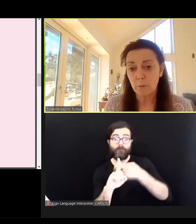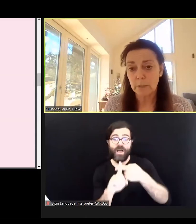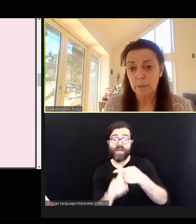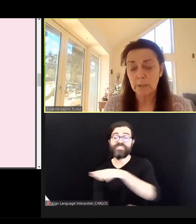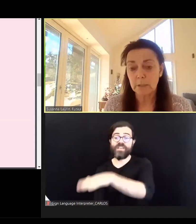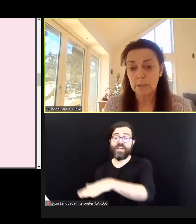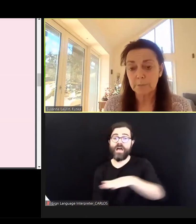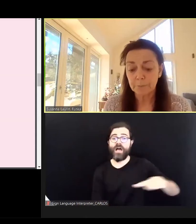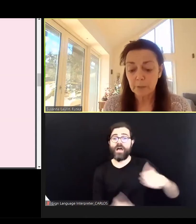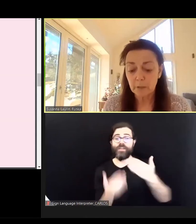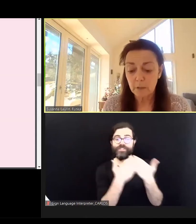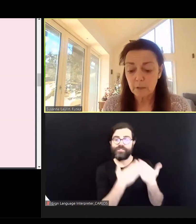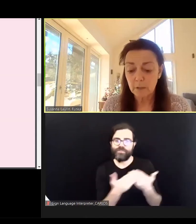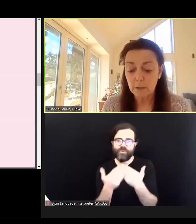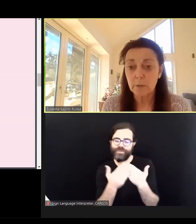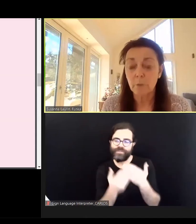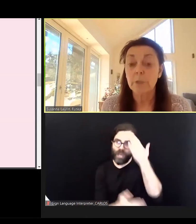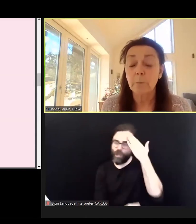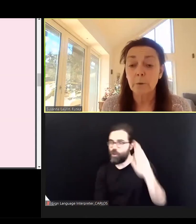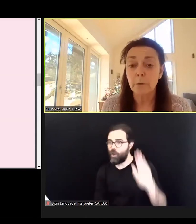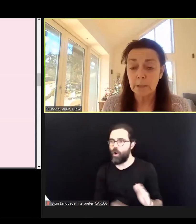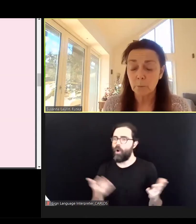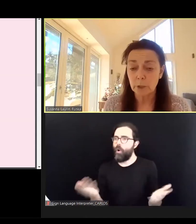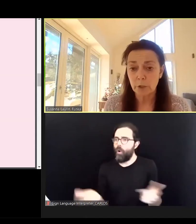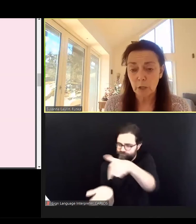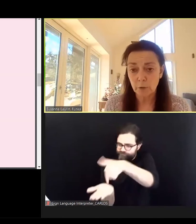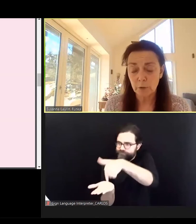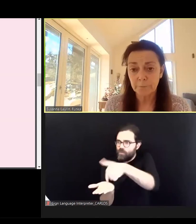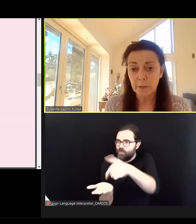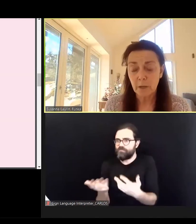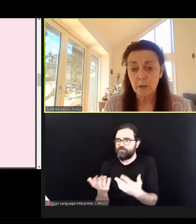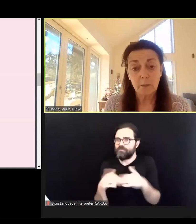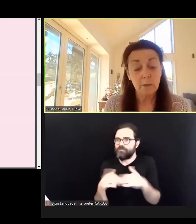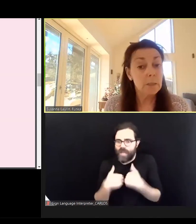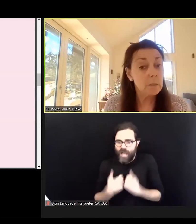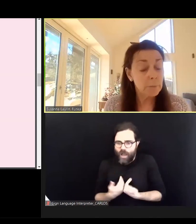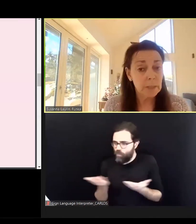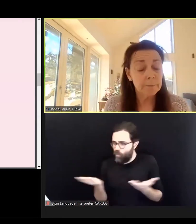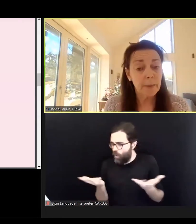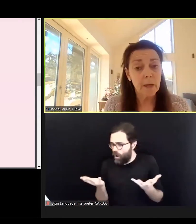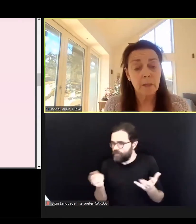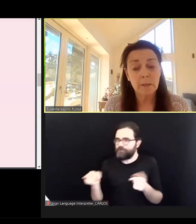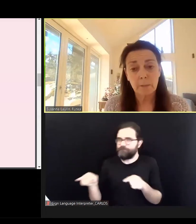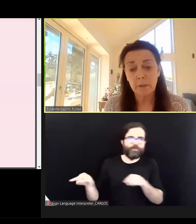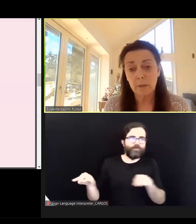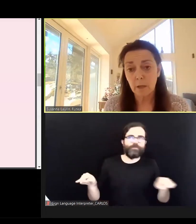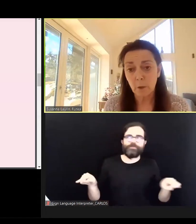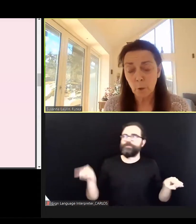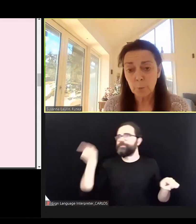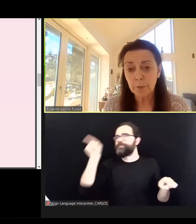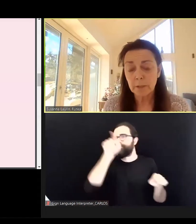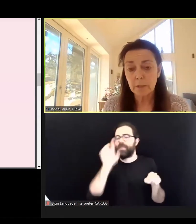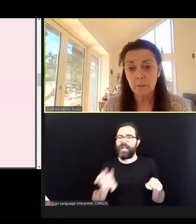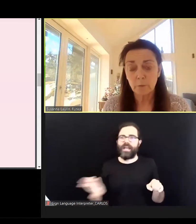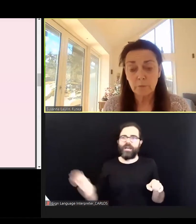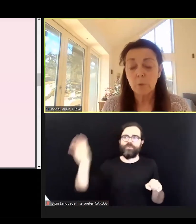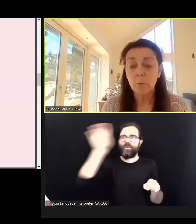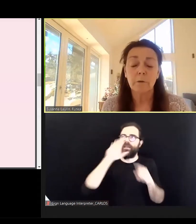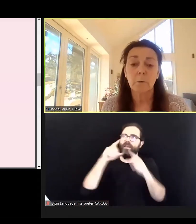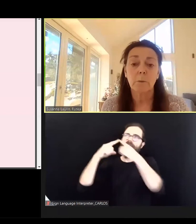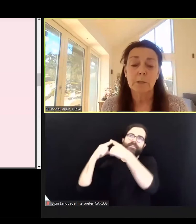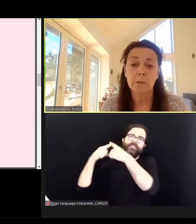possibility for schools, which means that we have in kind of half of Europe, we have the same